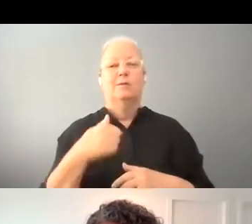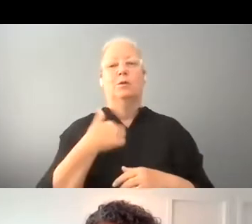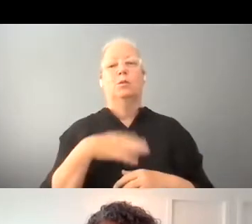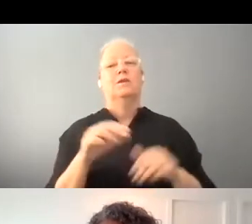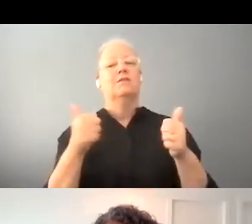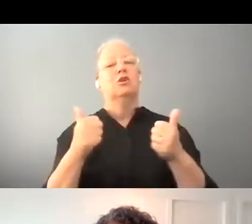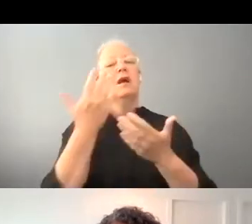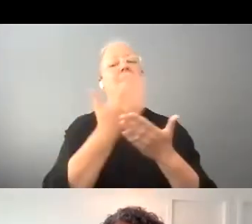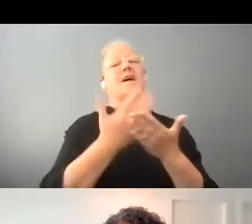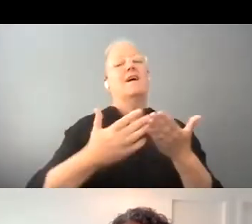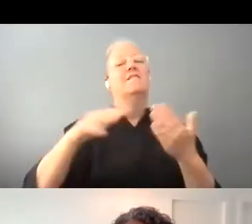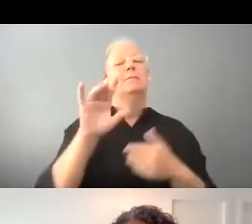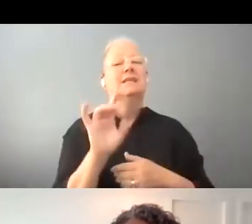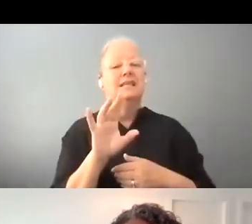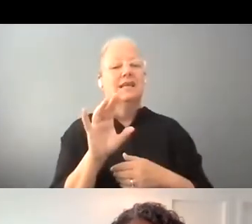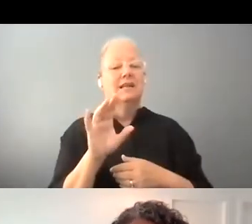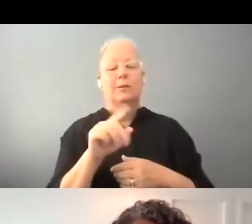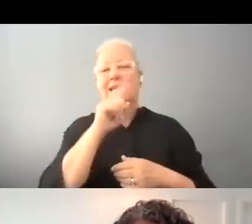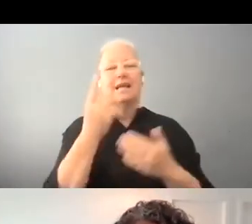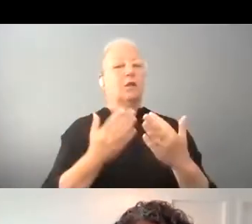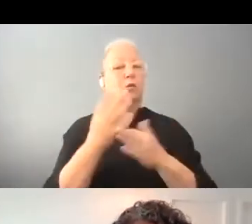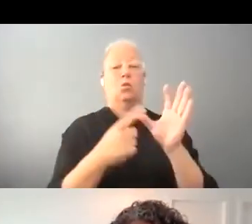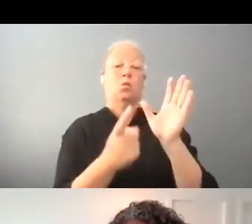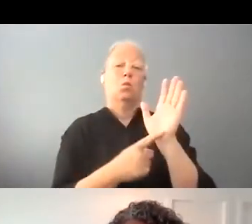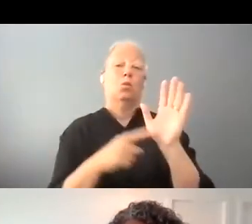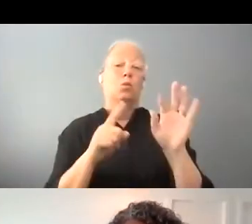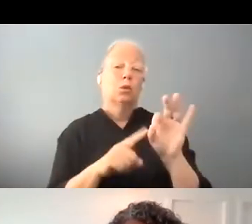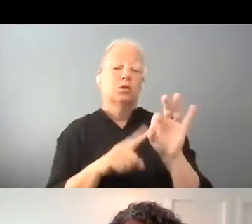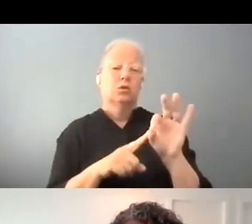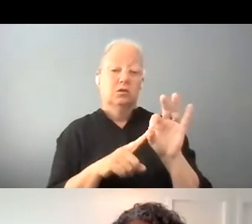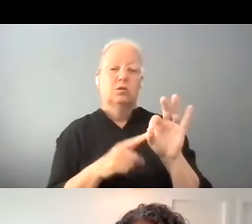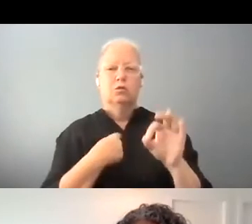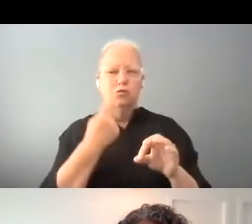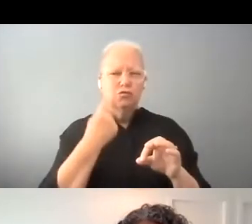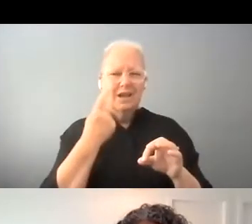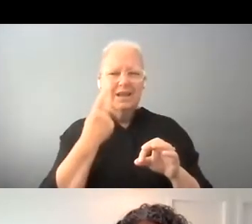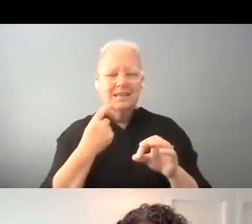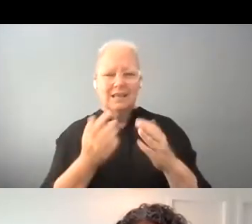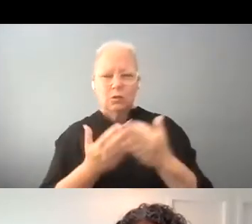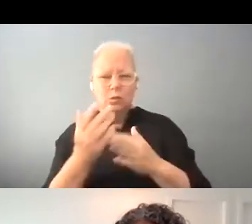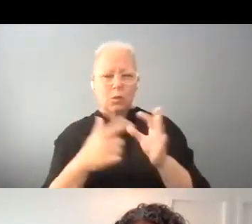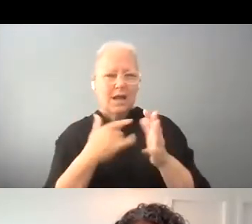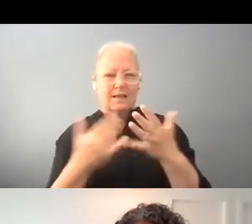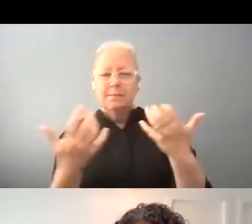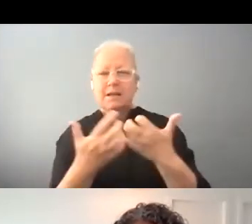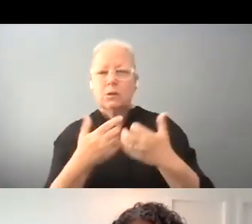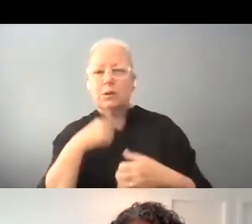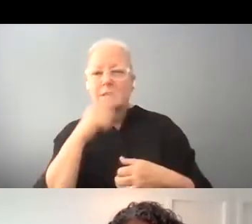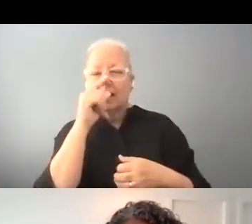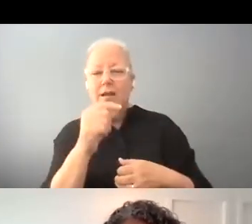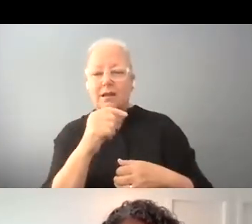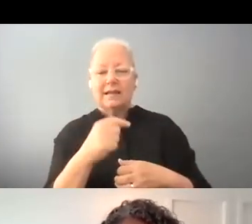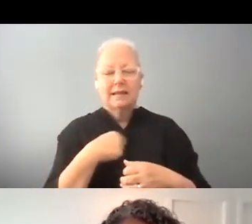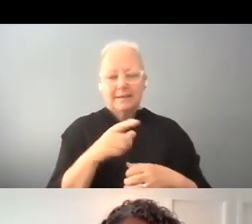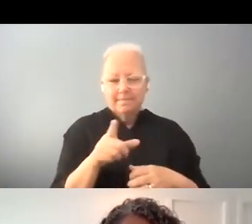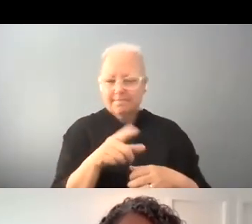we won't get through all of the questions, unfortunately. We'll try and get through as many as you can. I need to know about